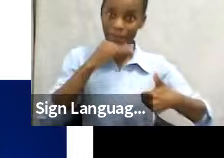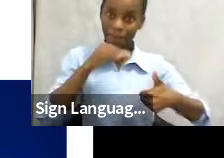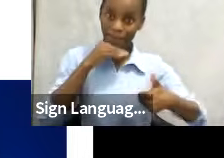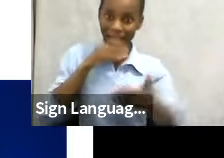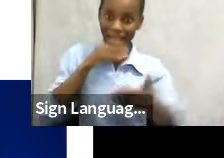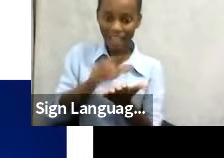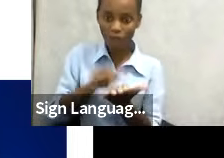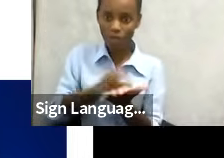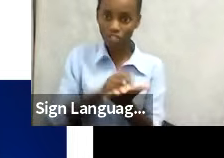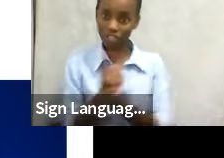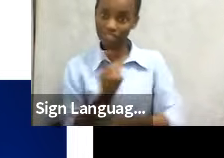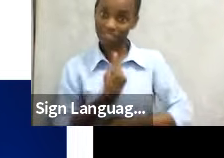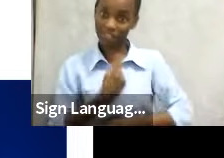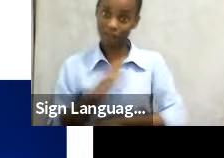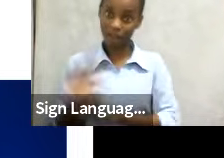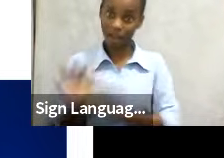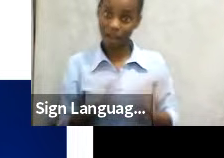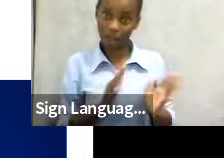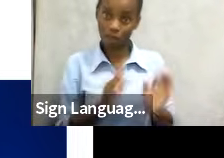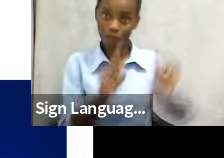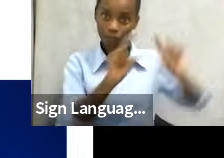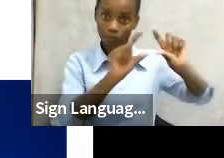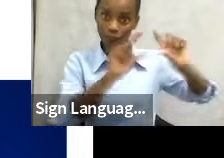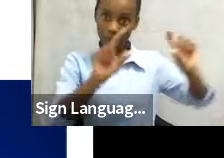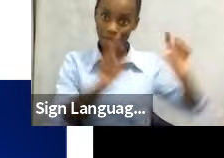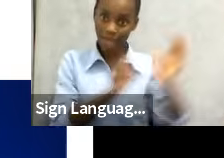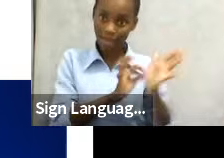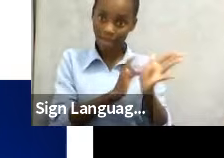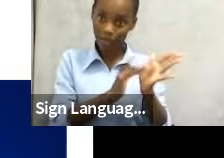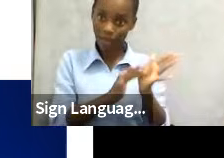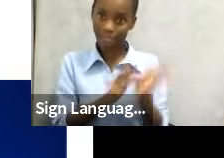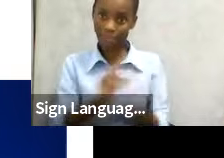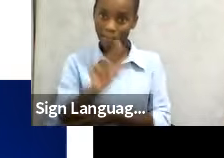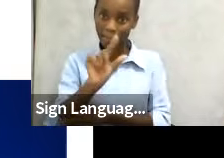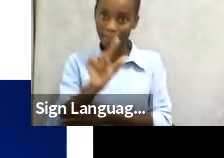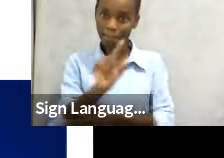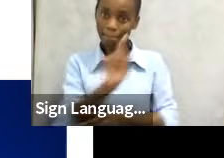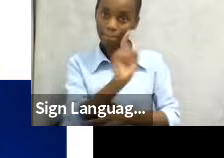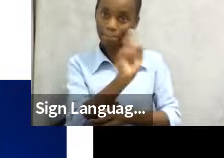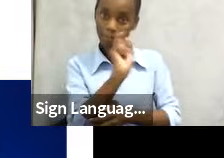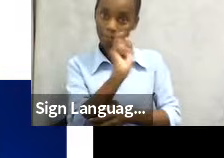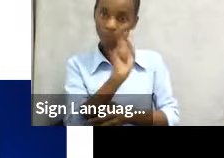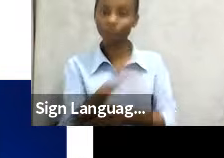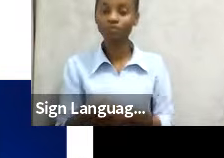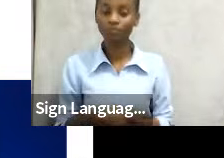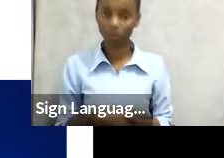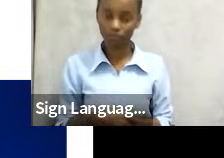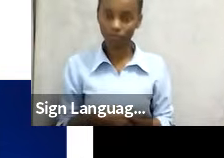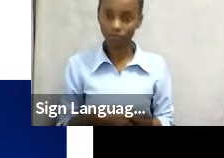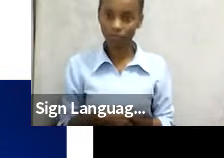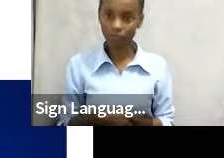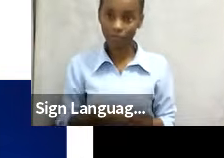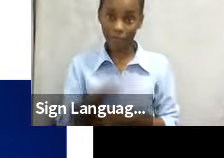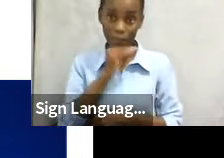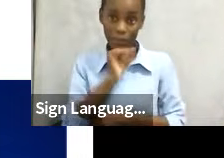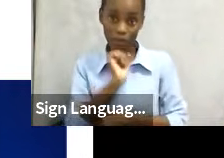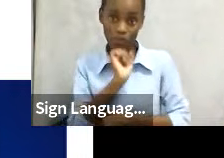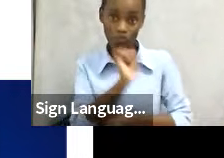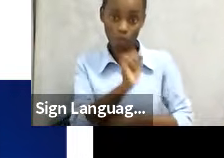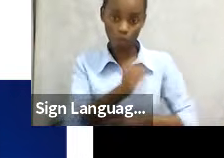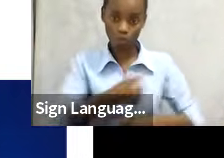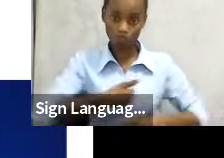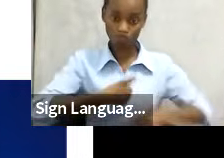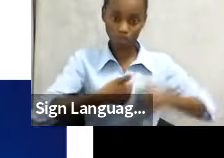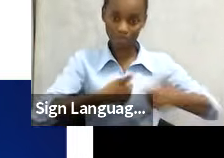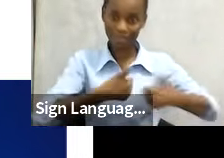by clicking the Calculate button. When you click Calculate, Your return is automatically saved